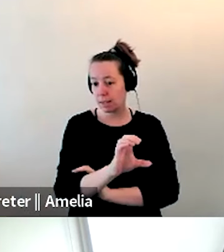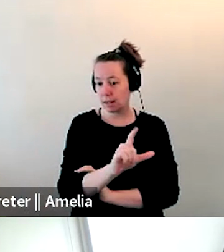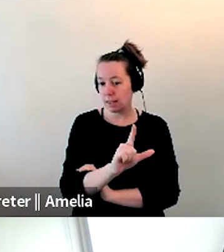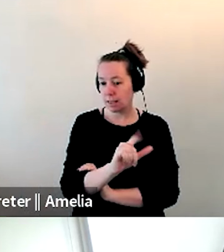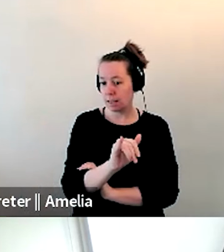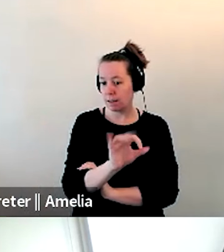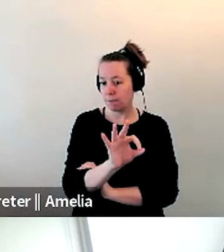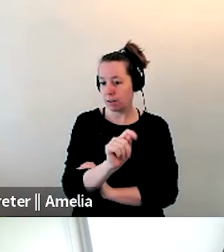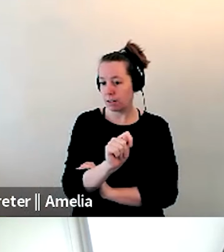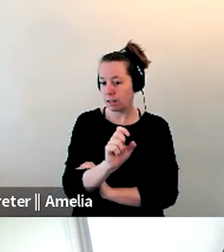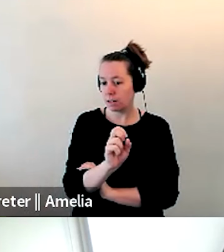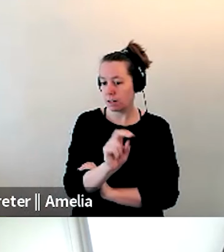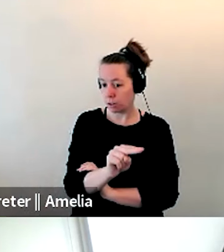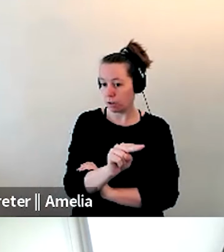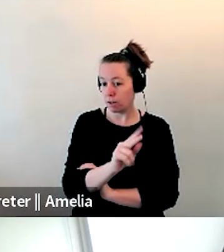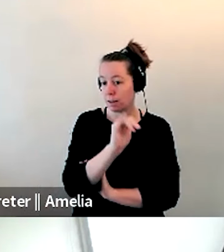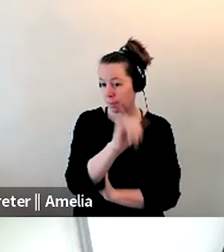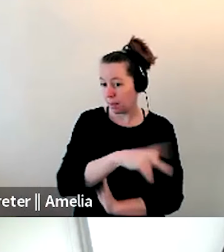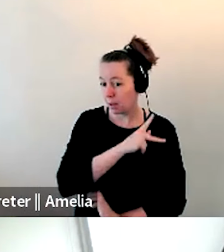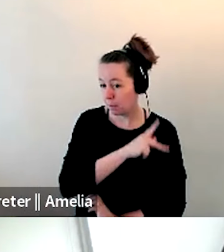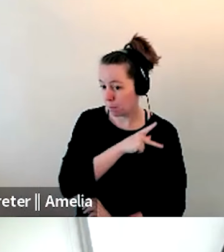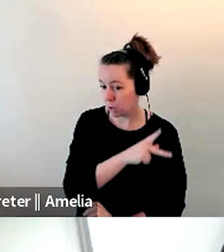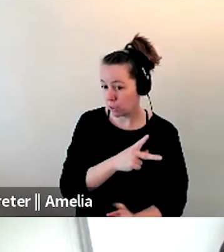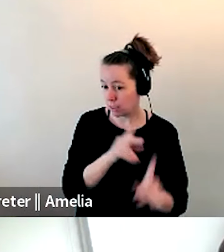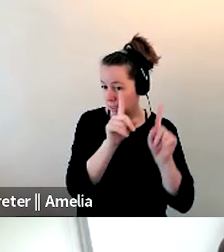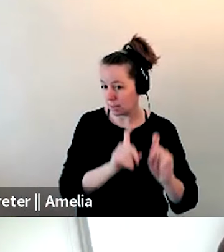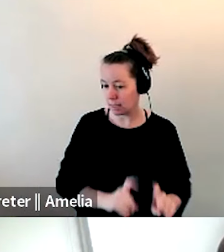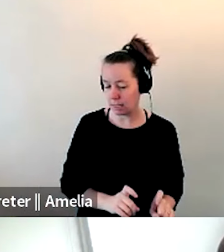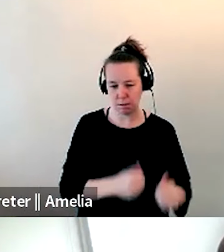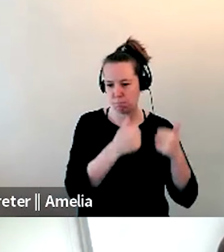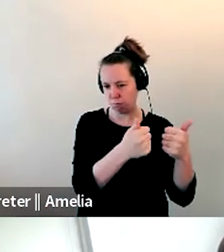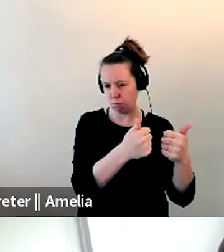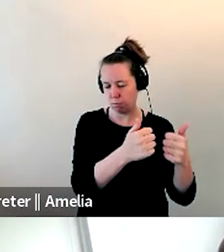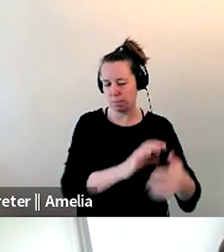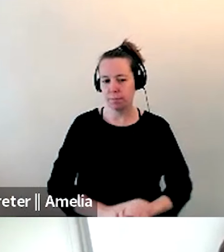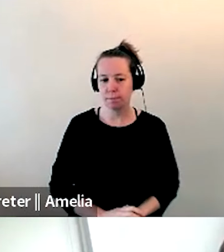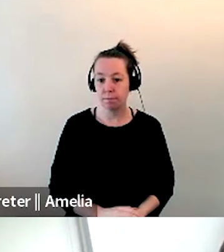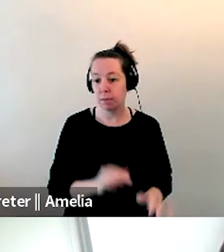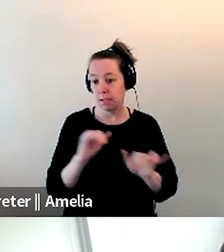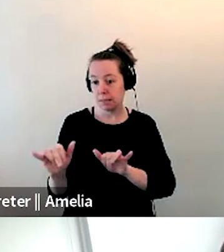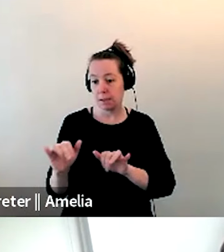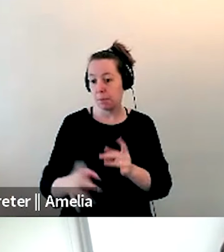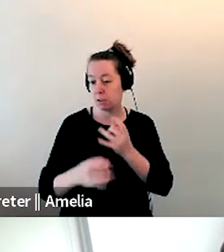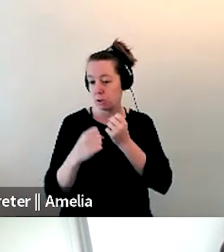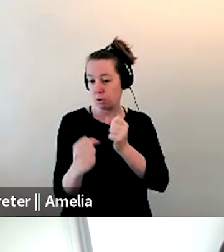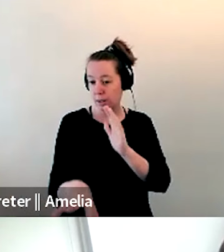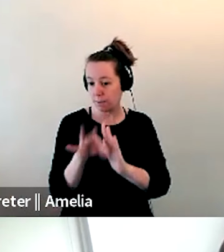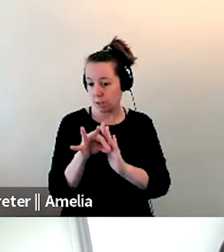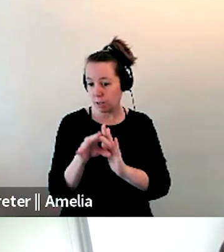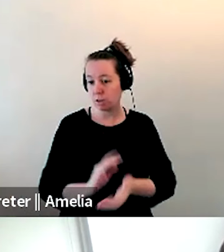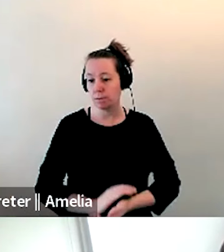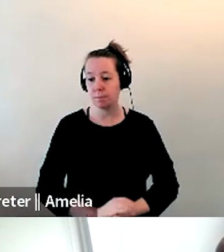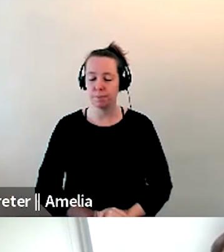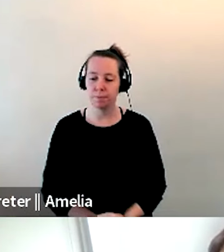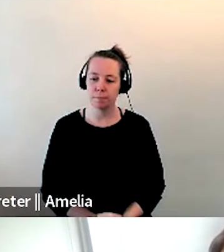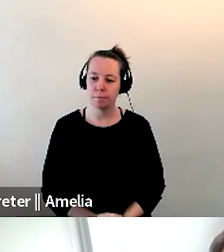So I like that one. Yeah, Strengths Finder is great. Done that one as well. Camila, any that you